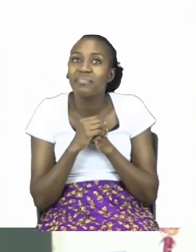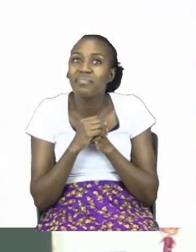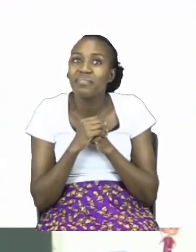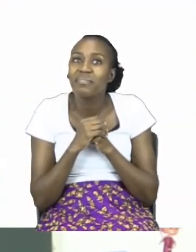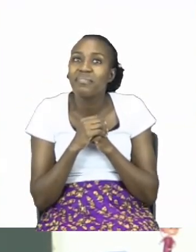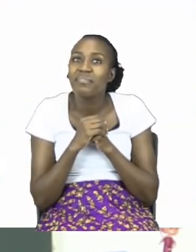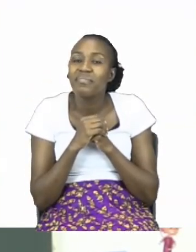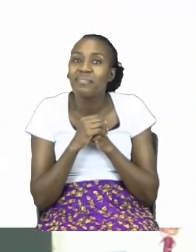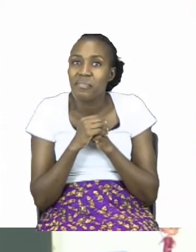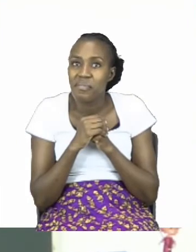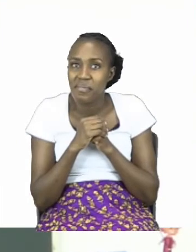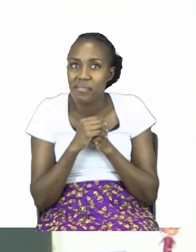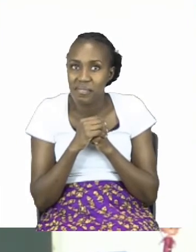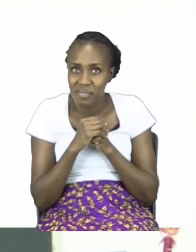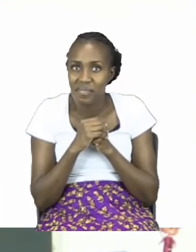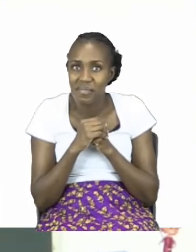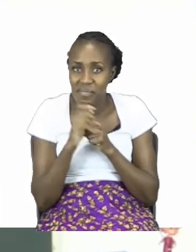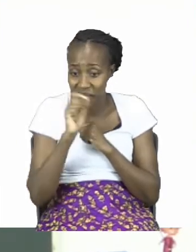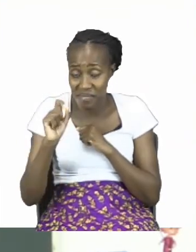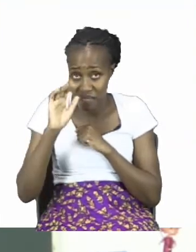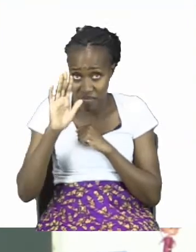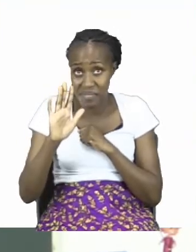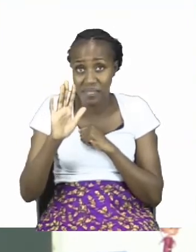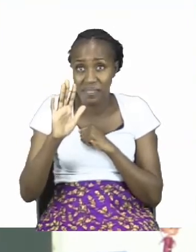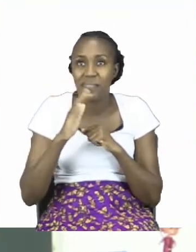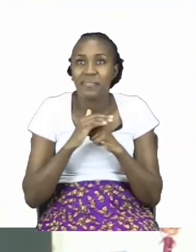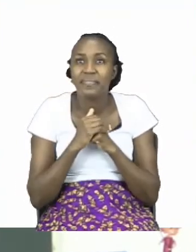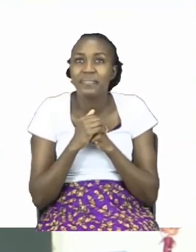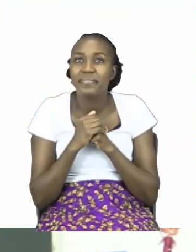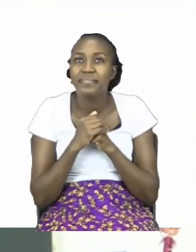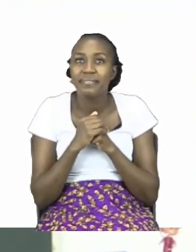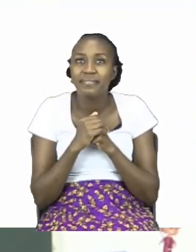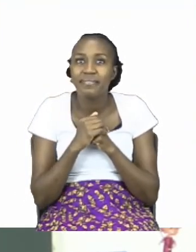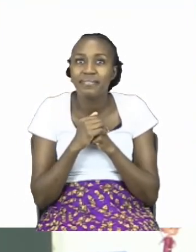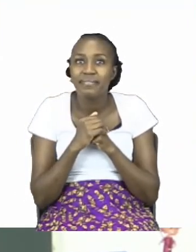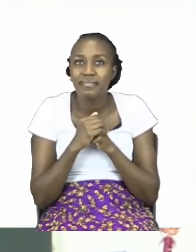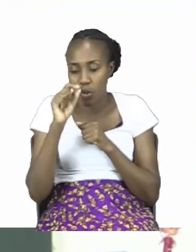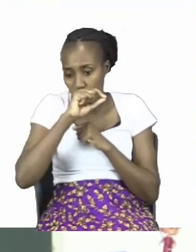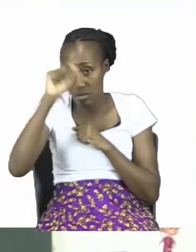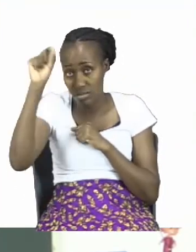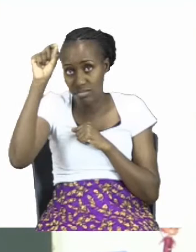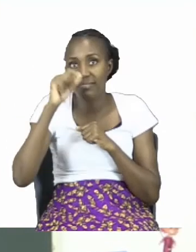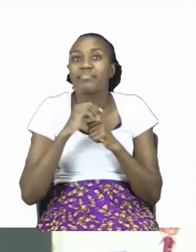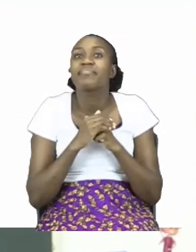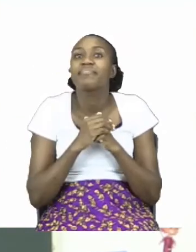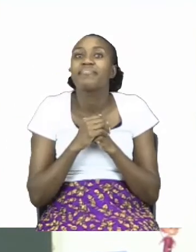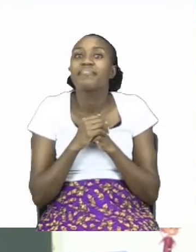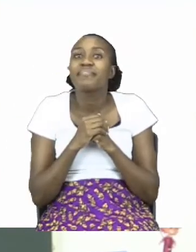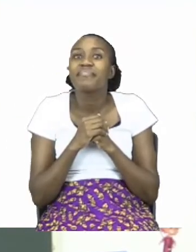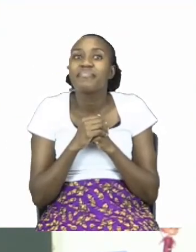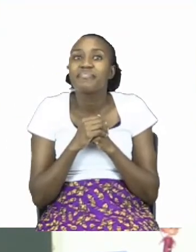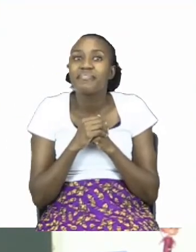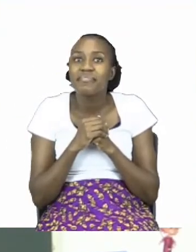next number. And we have a 5. So we say 5 and we cross it